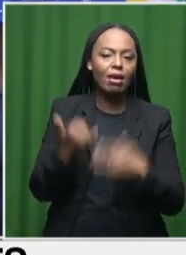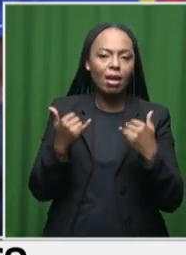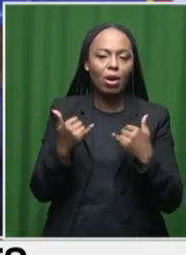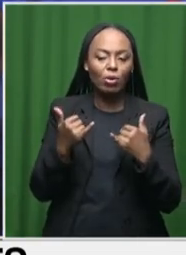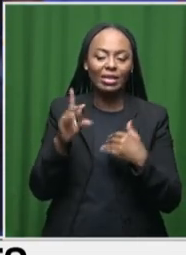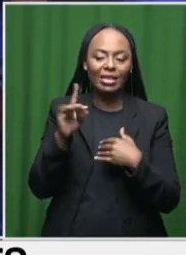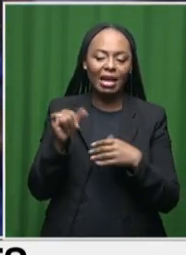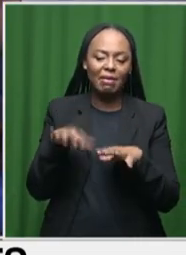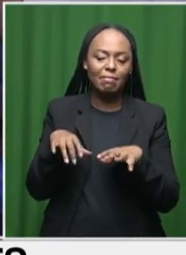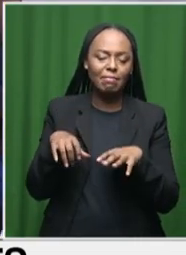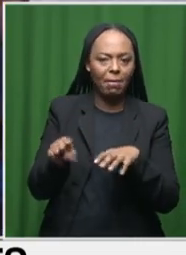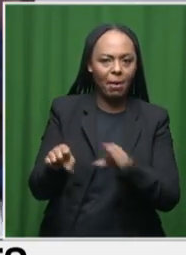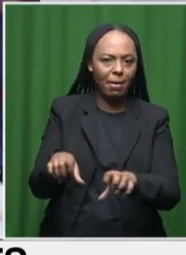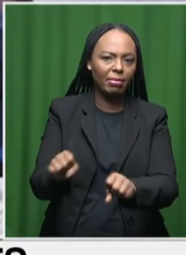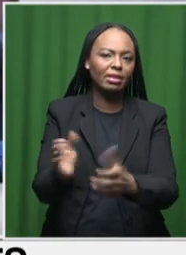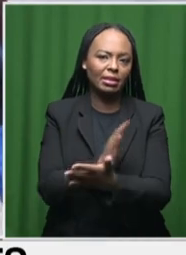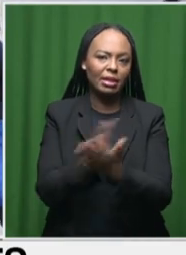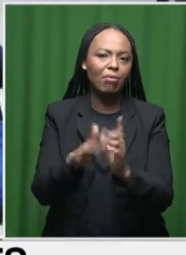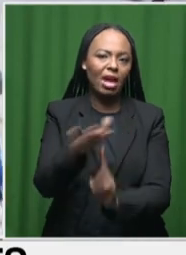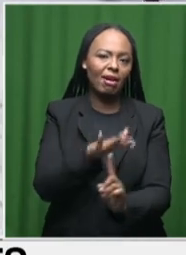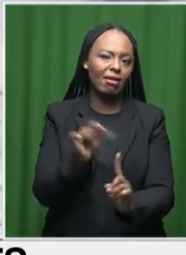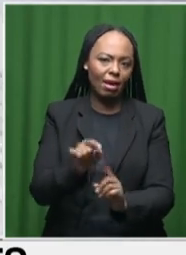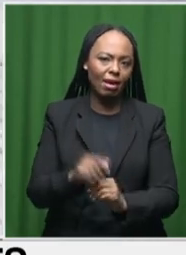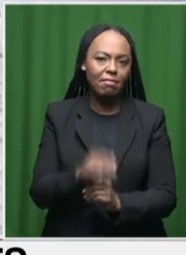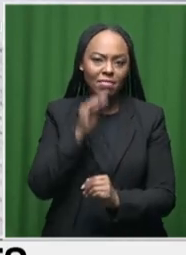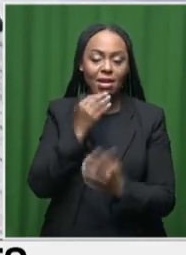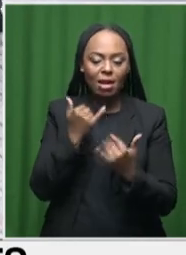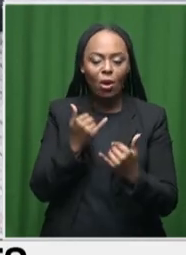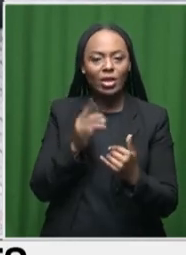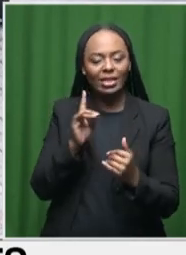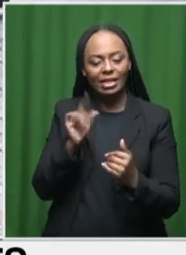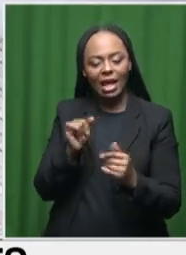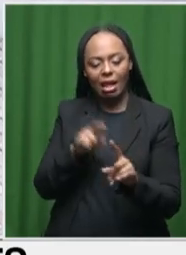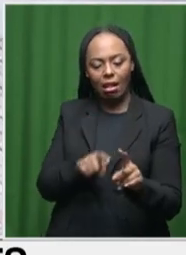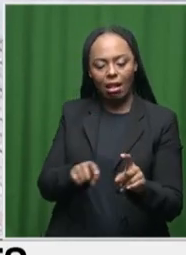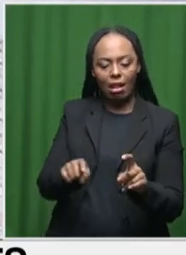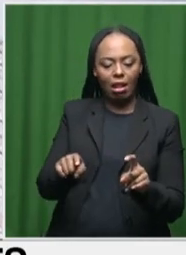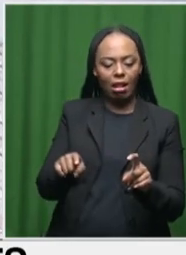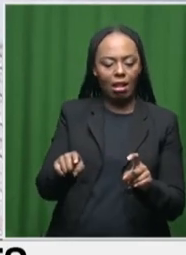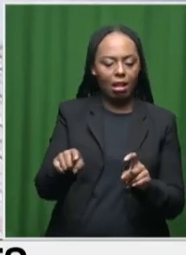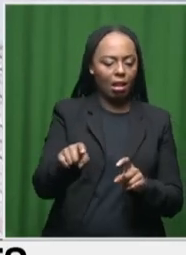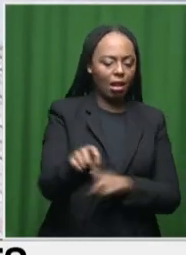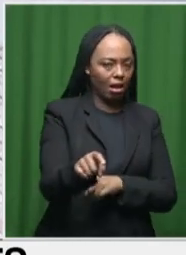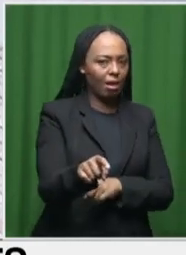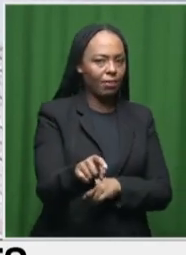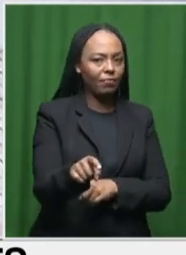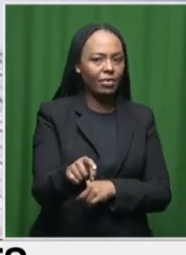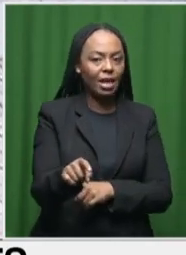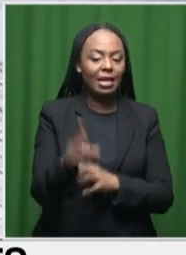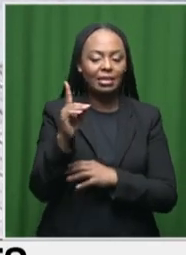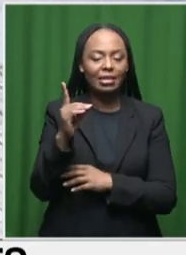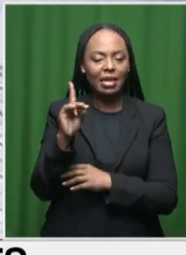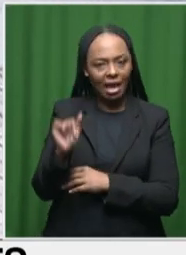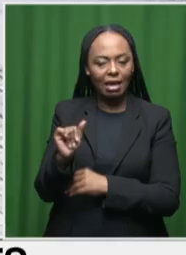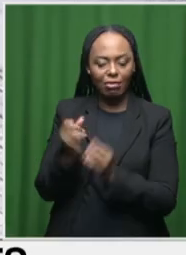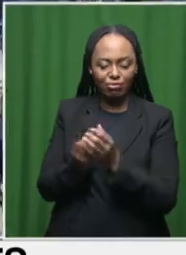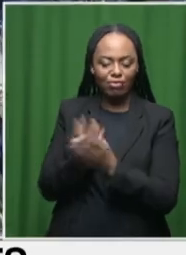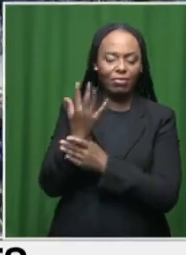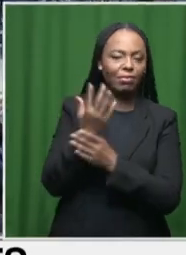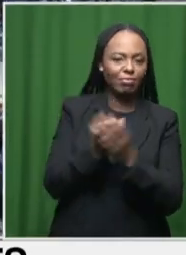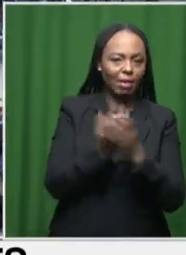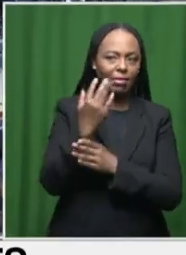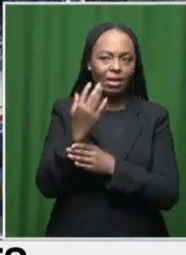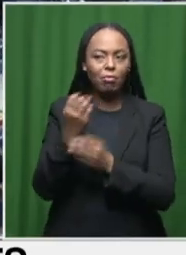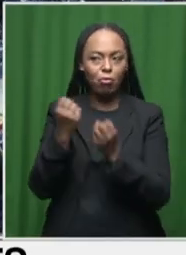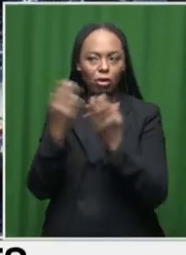ANC in urban areas. And we found that very, very encouraging. South Africa is urbanizing and the DA is growing where people are gravitating towards.